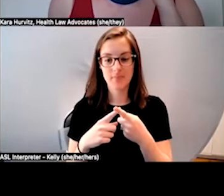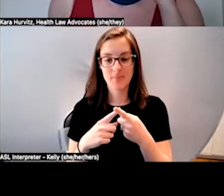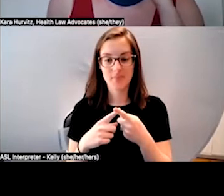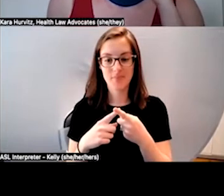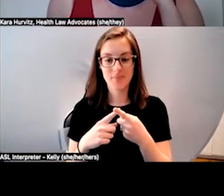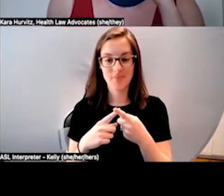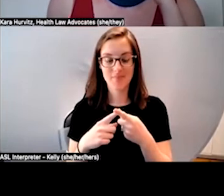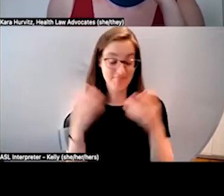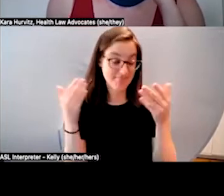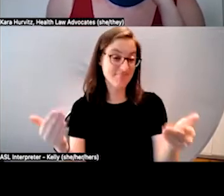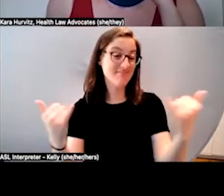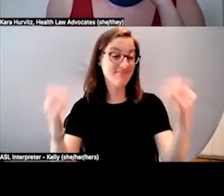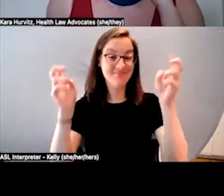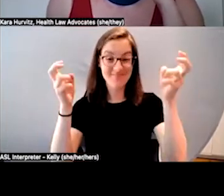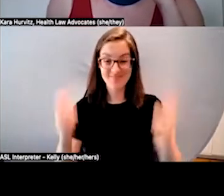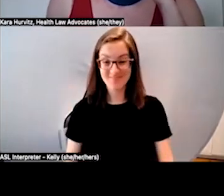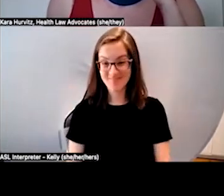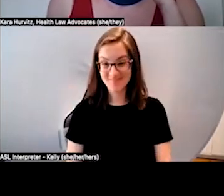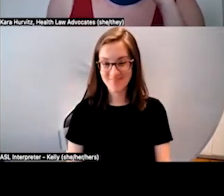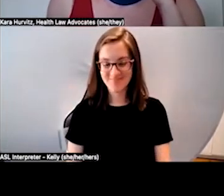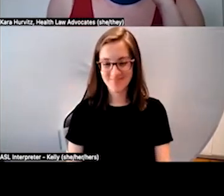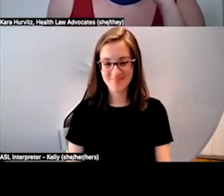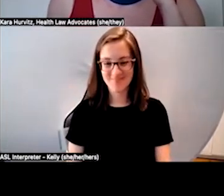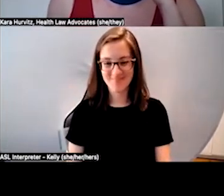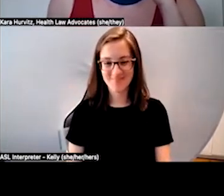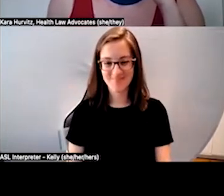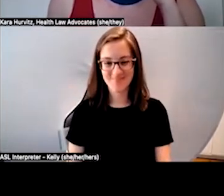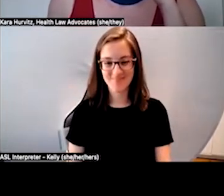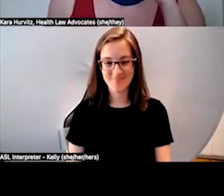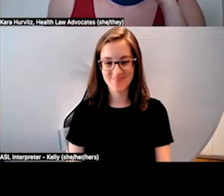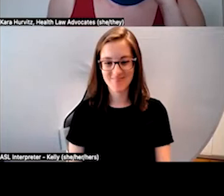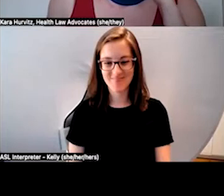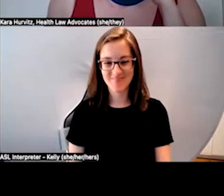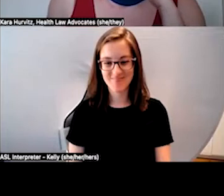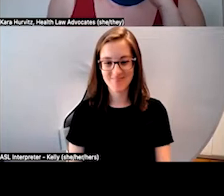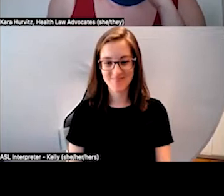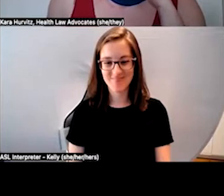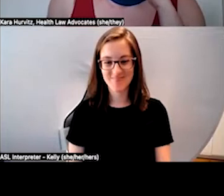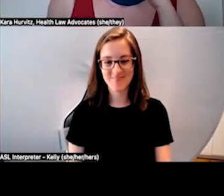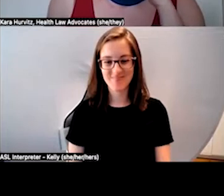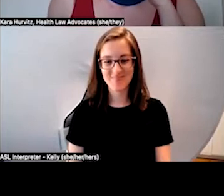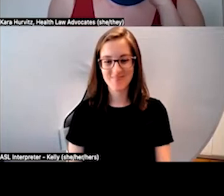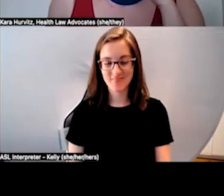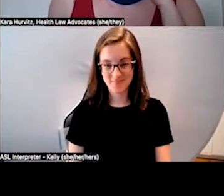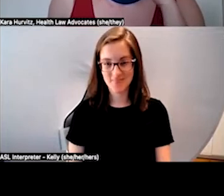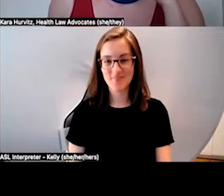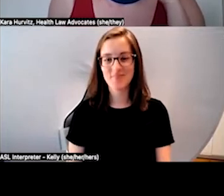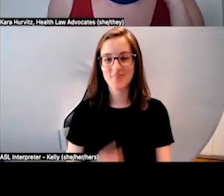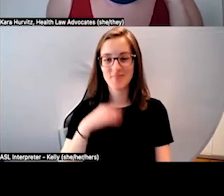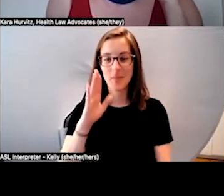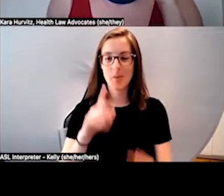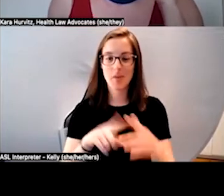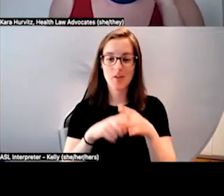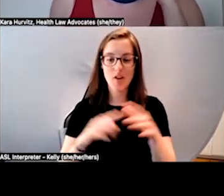we're going to talk about today. Um, so I am going to start by talking about